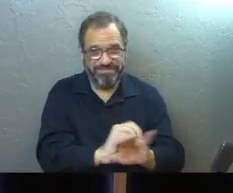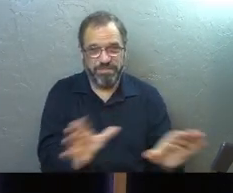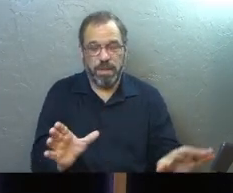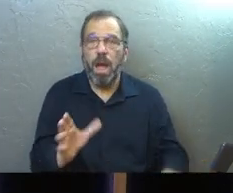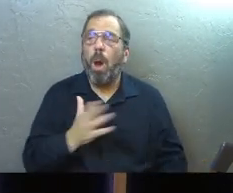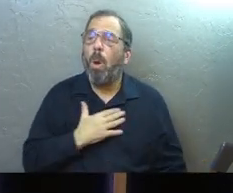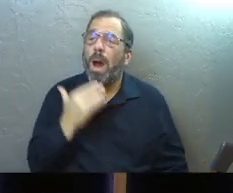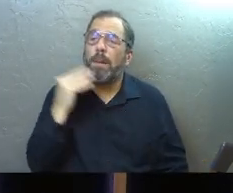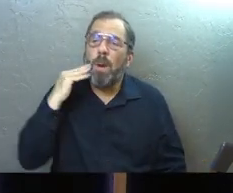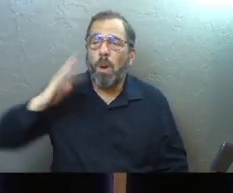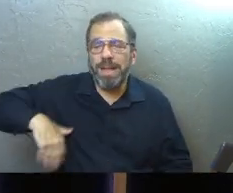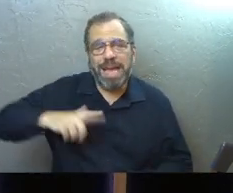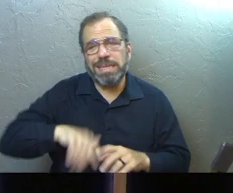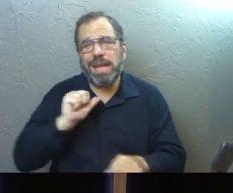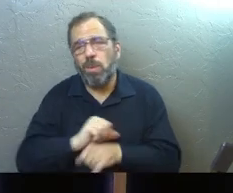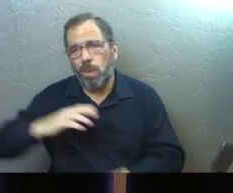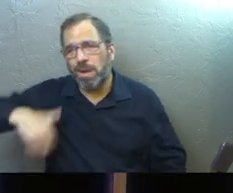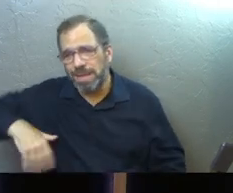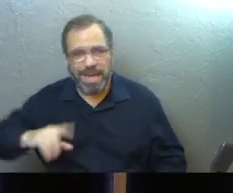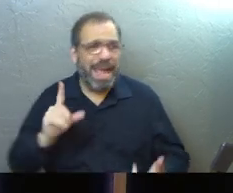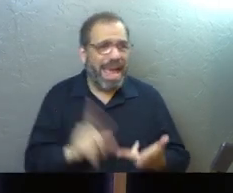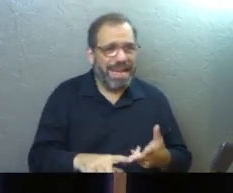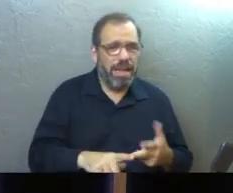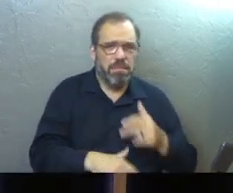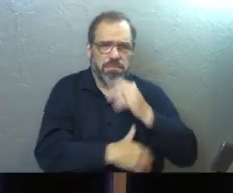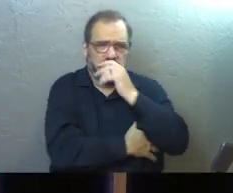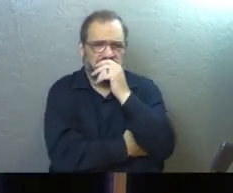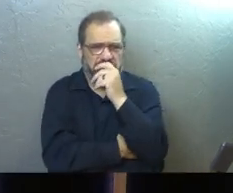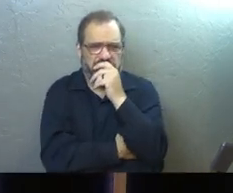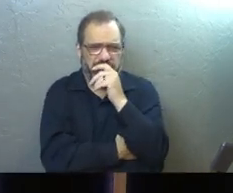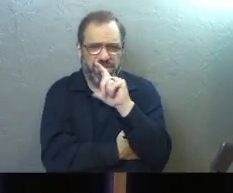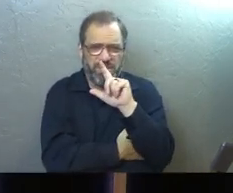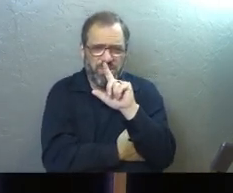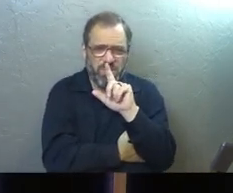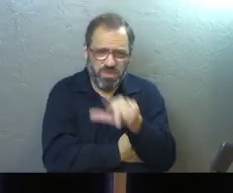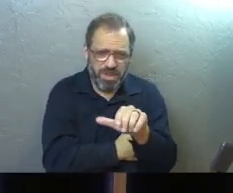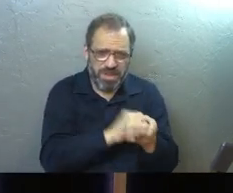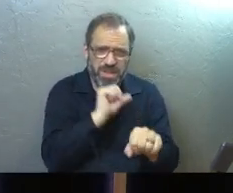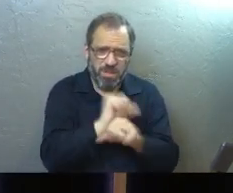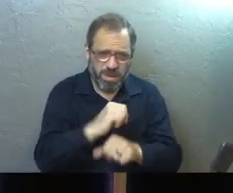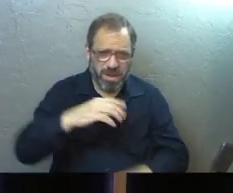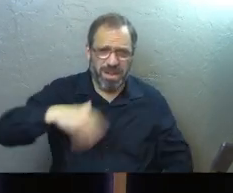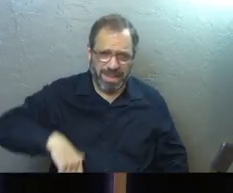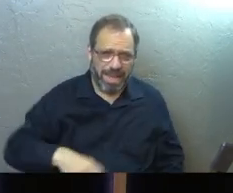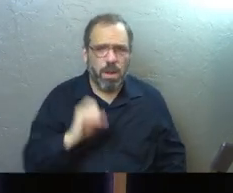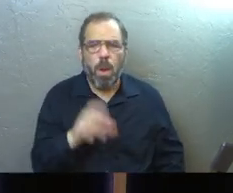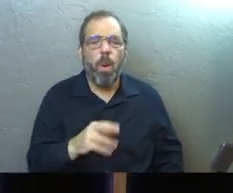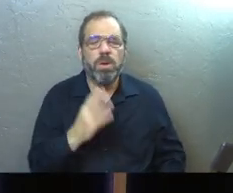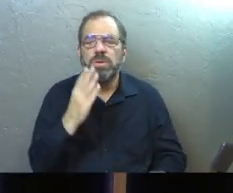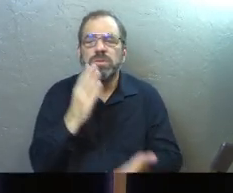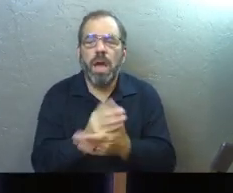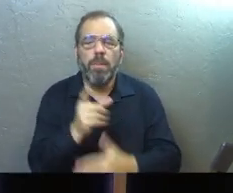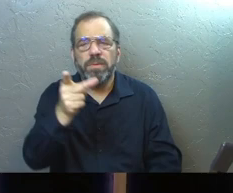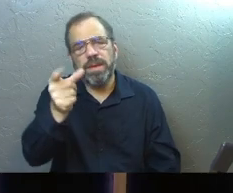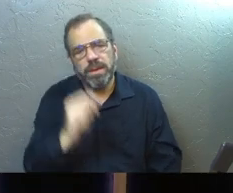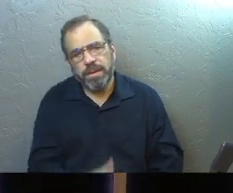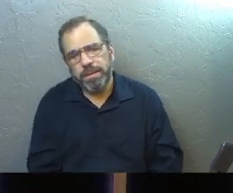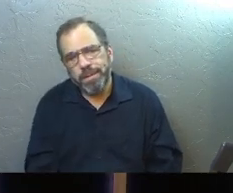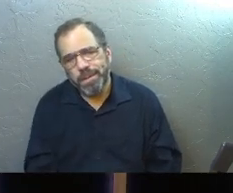reason I'm home so late is because I had to work late. And I'm wondering, did you really? Or did you stop somewhere